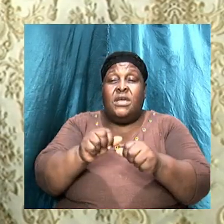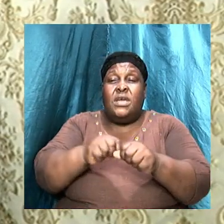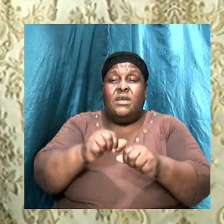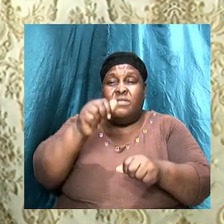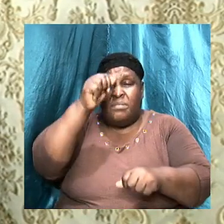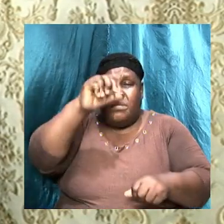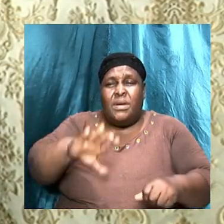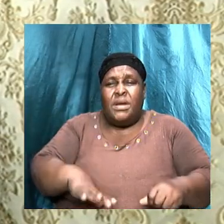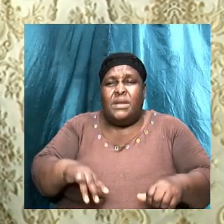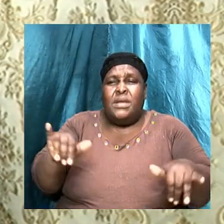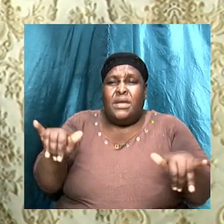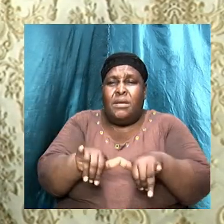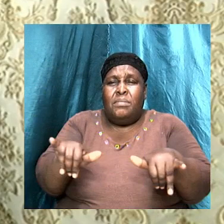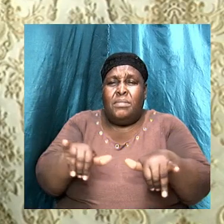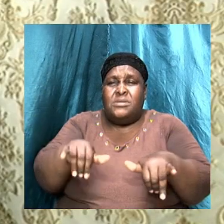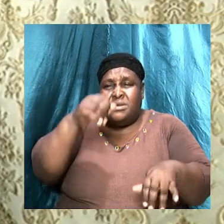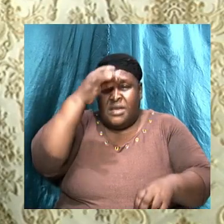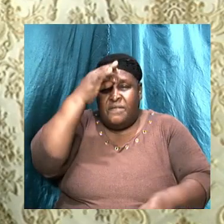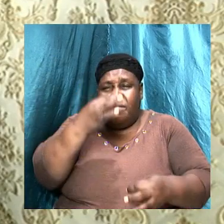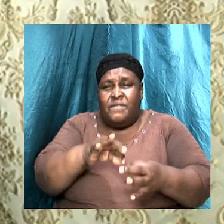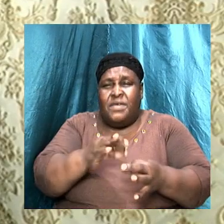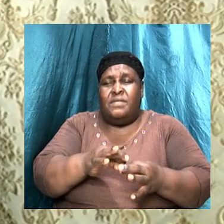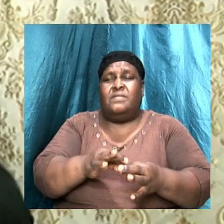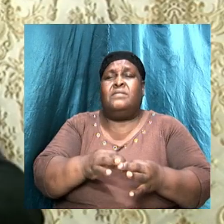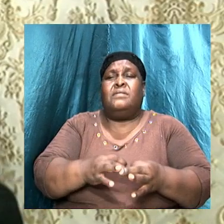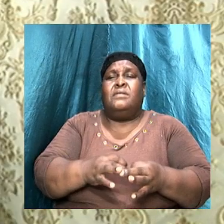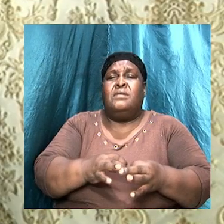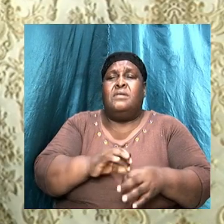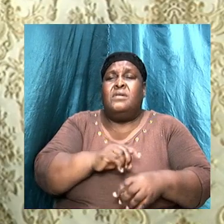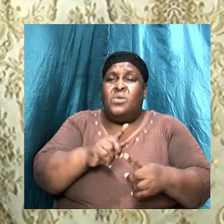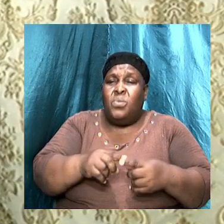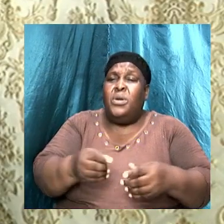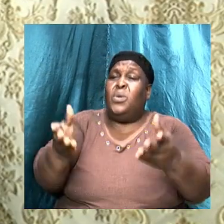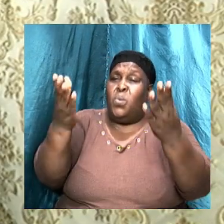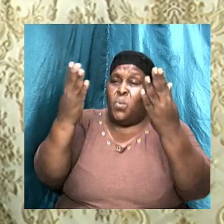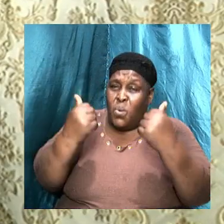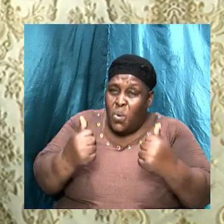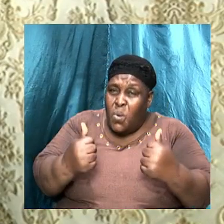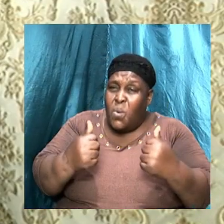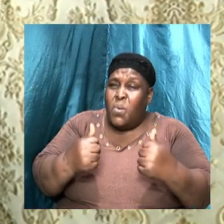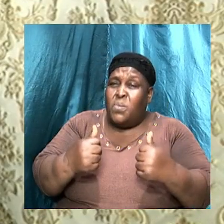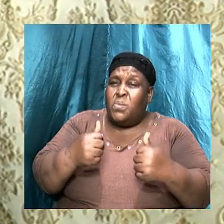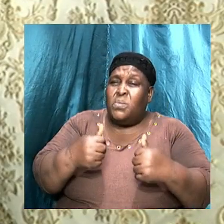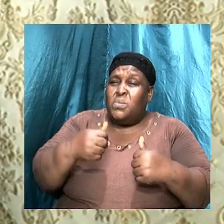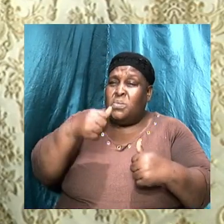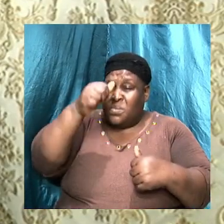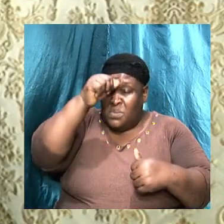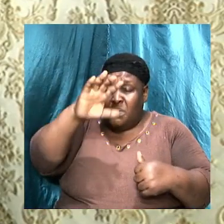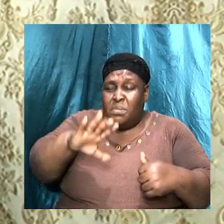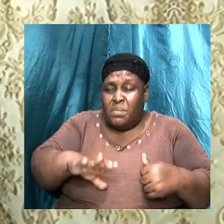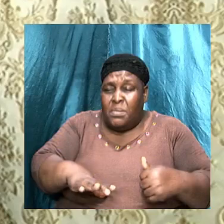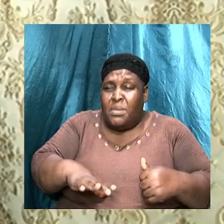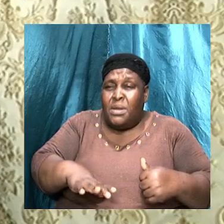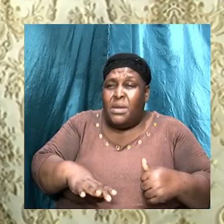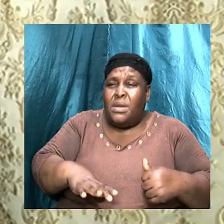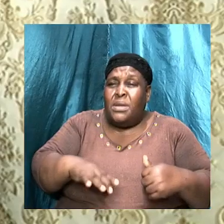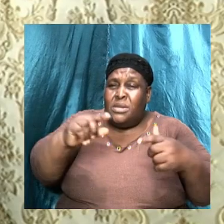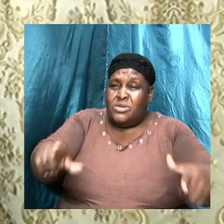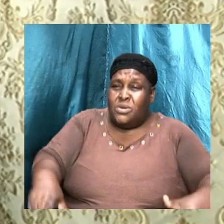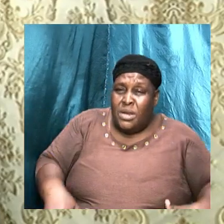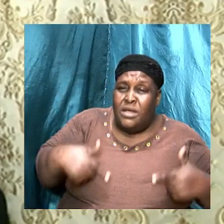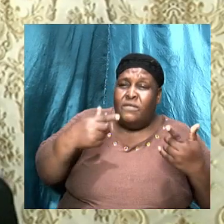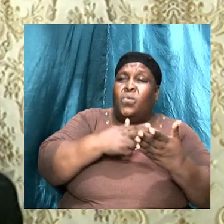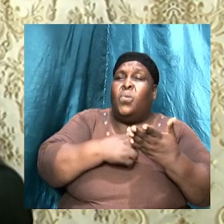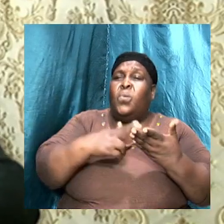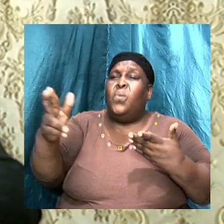is the Bible. But then, when it comes to us living for God, living holy, when